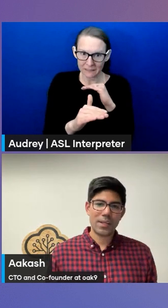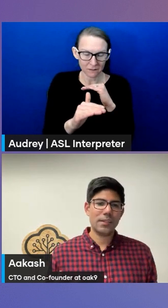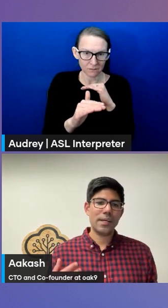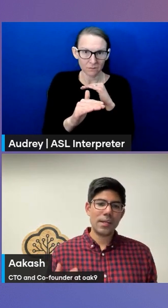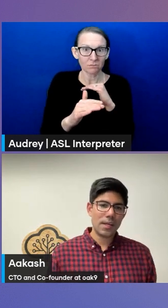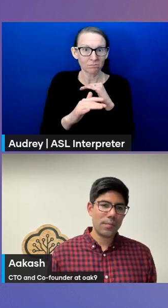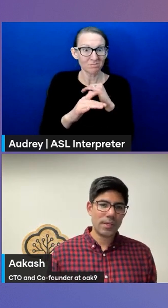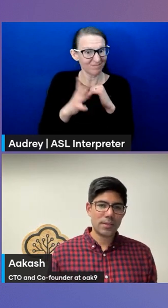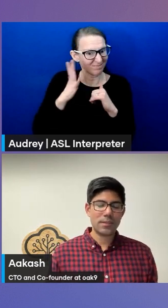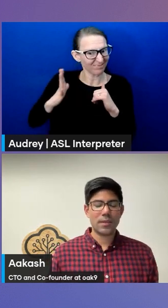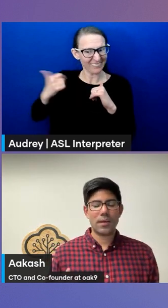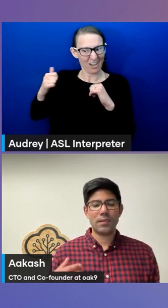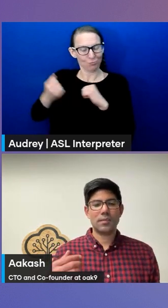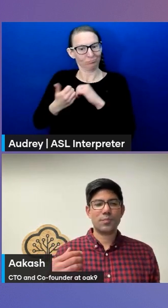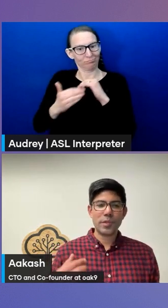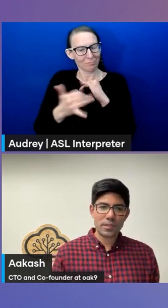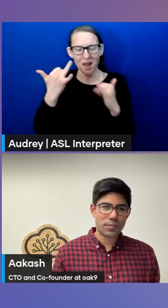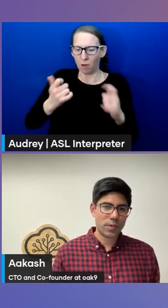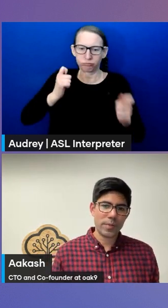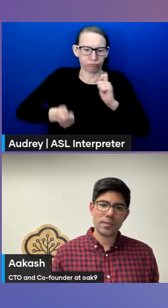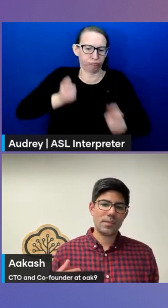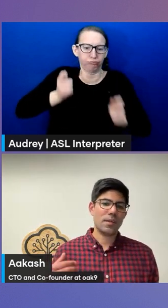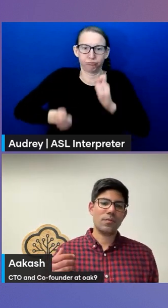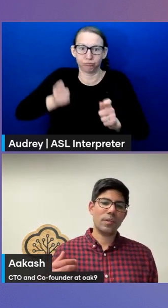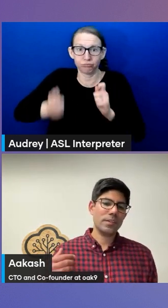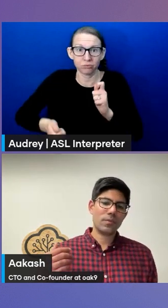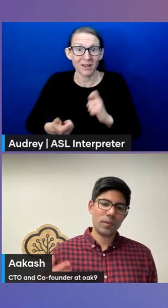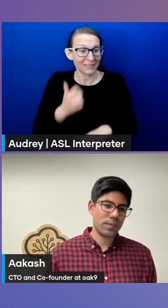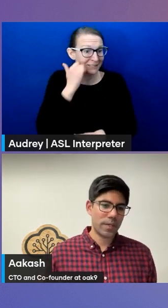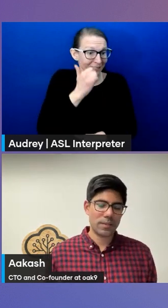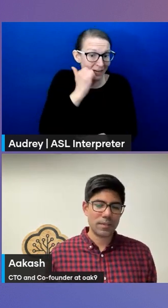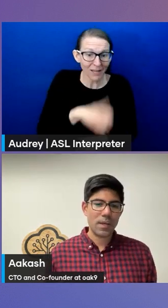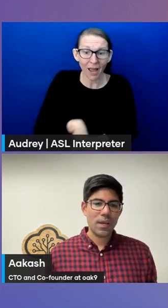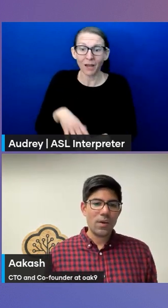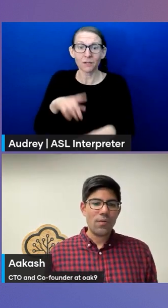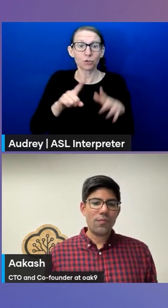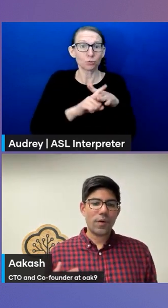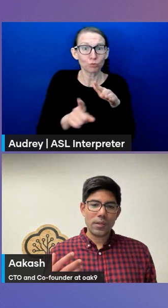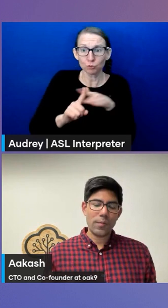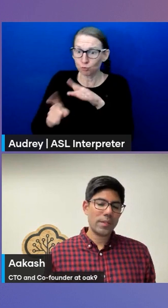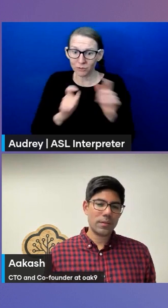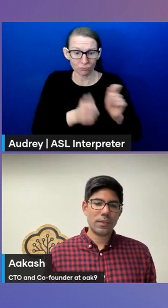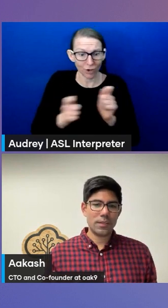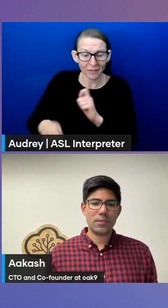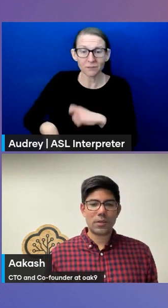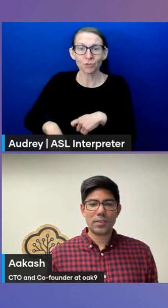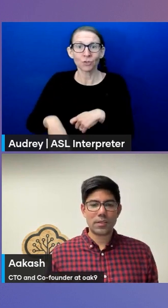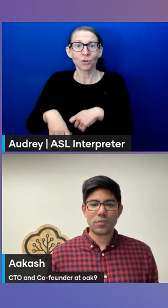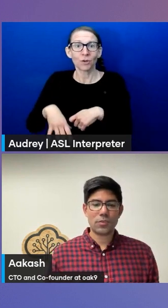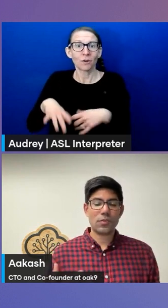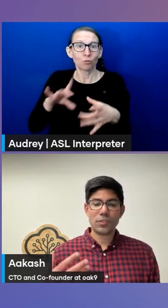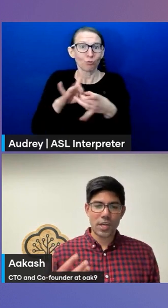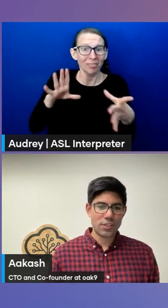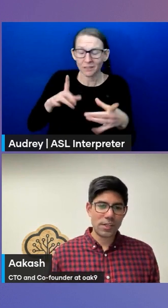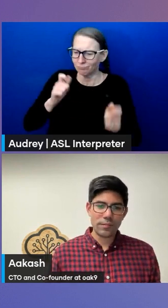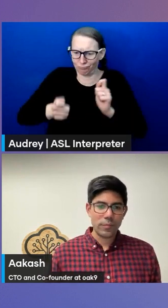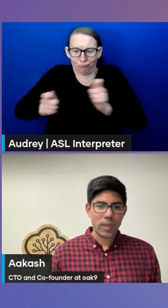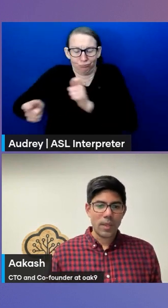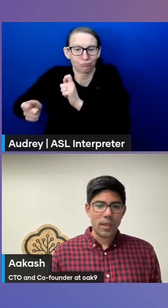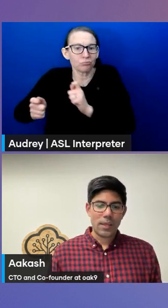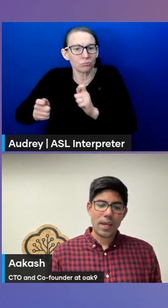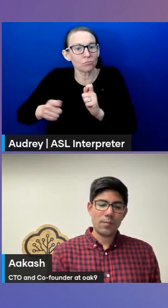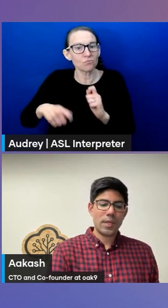evolving on a day-to-day basis, on a sprint-to-sprint basis, on a release-to-release basis. Fundamentally, these architectures are